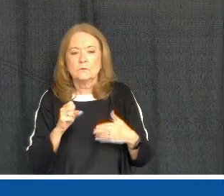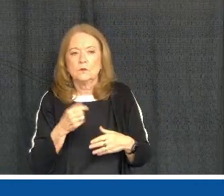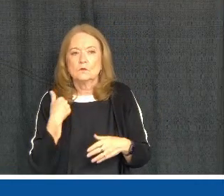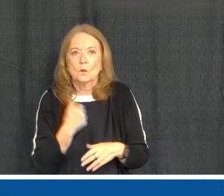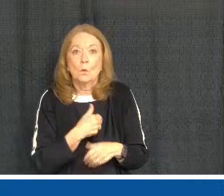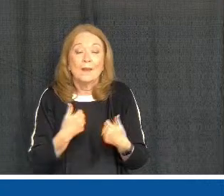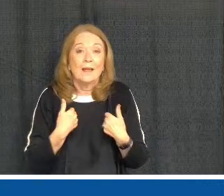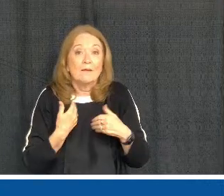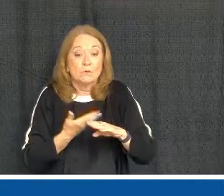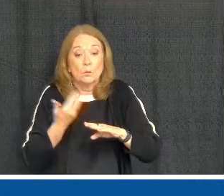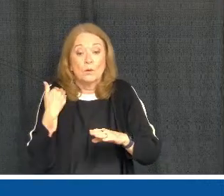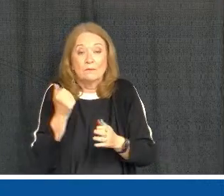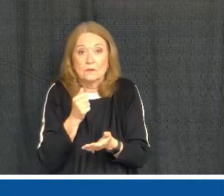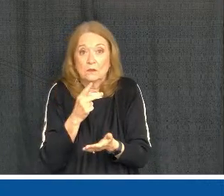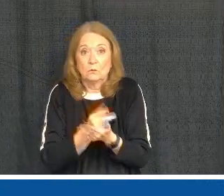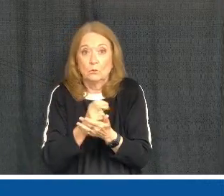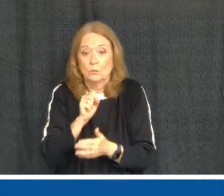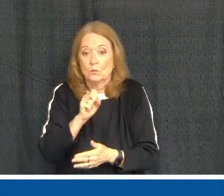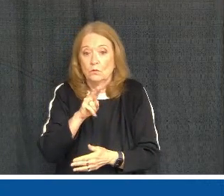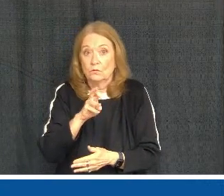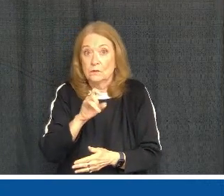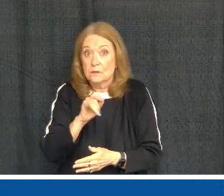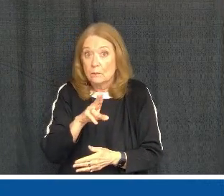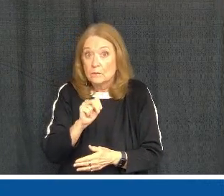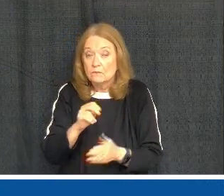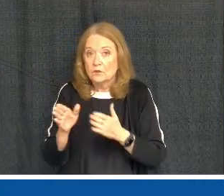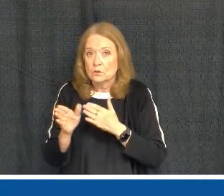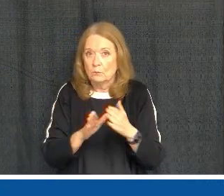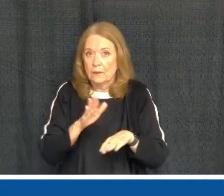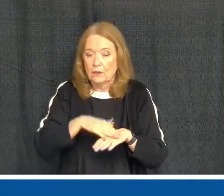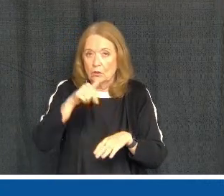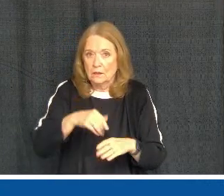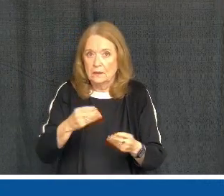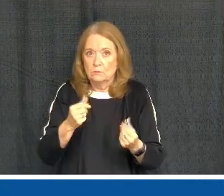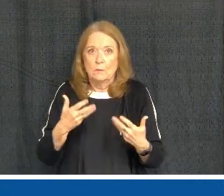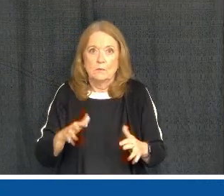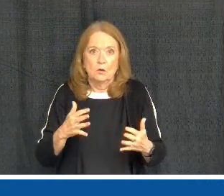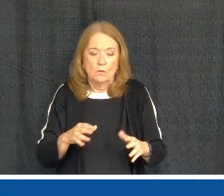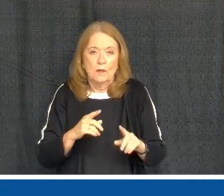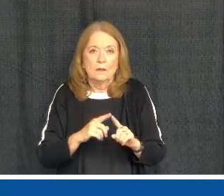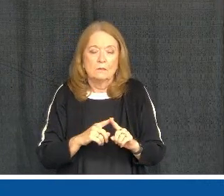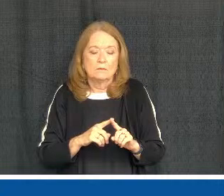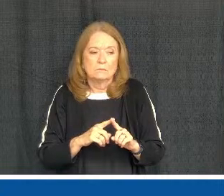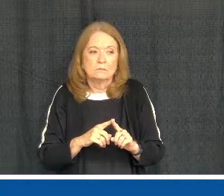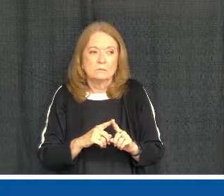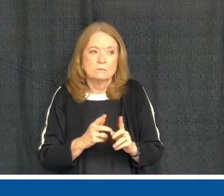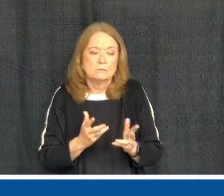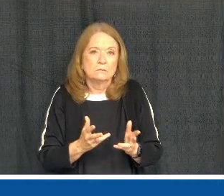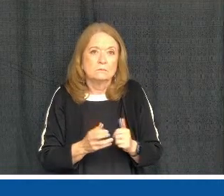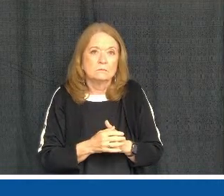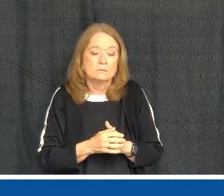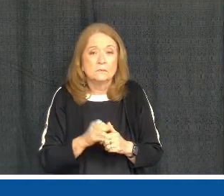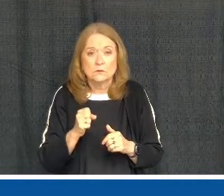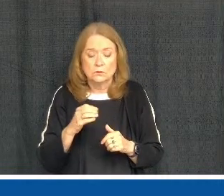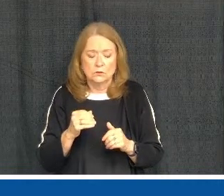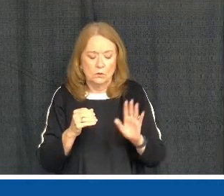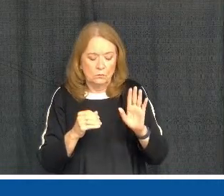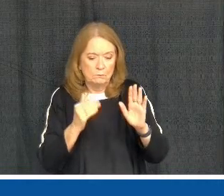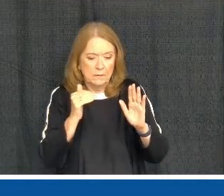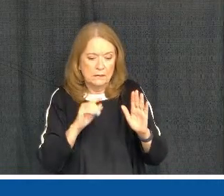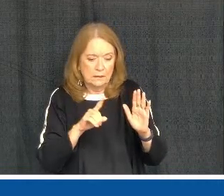a previously approved subdivision plan on this property already. They just haven't started construction of it. Okay, so the next